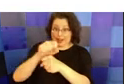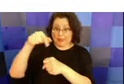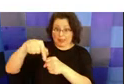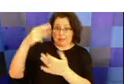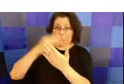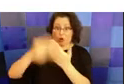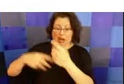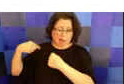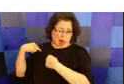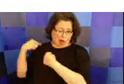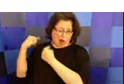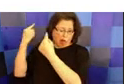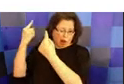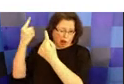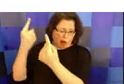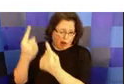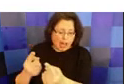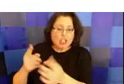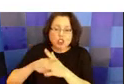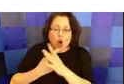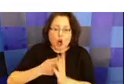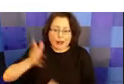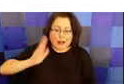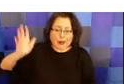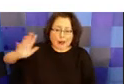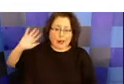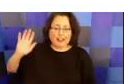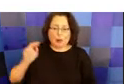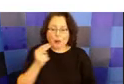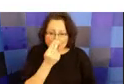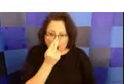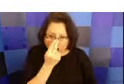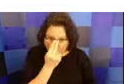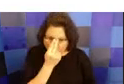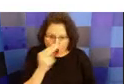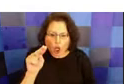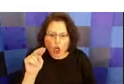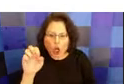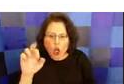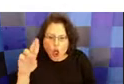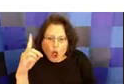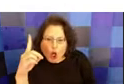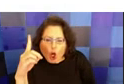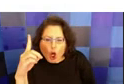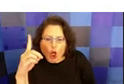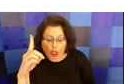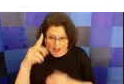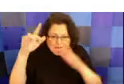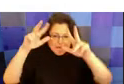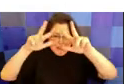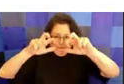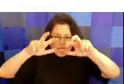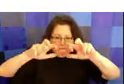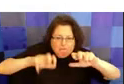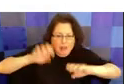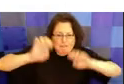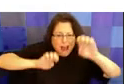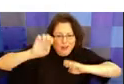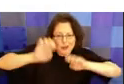We started out way back and did a very nerdy data-driven evaluation of all of our